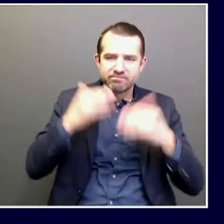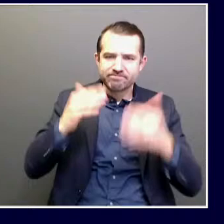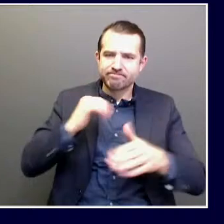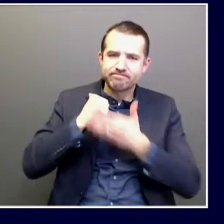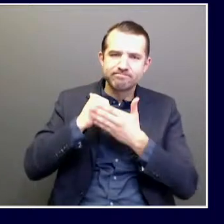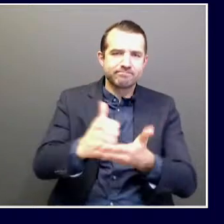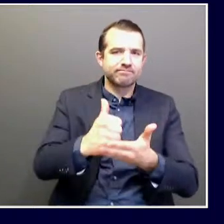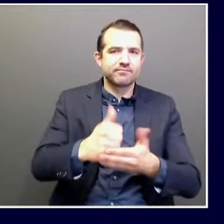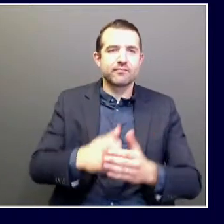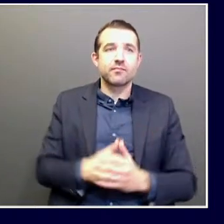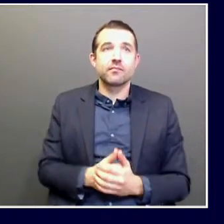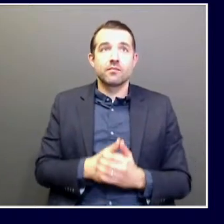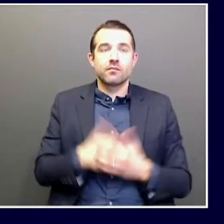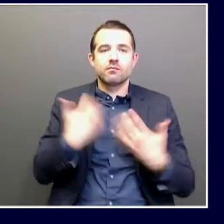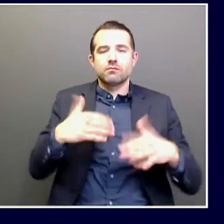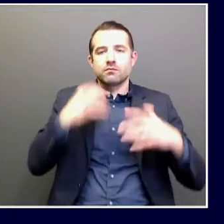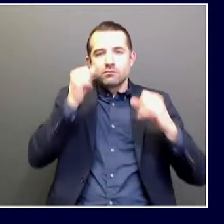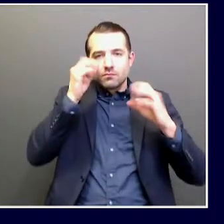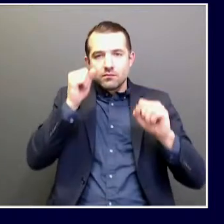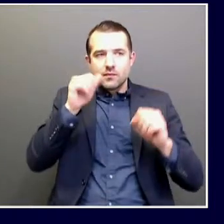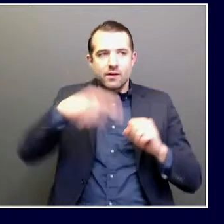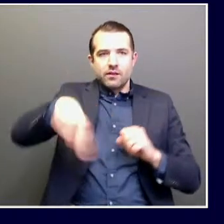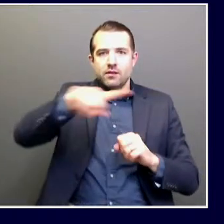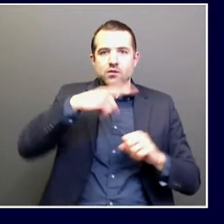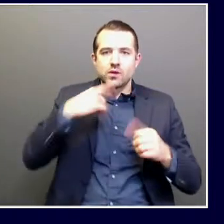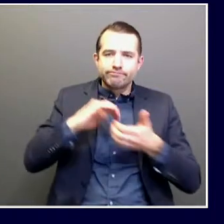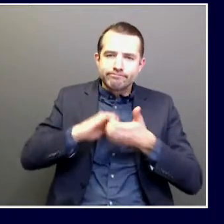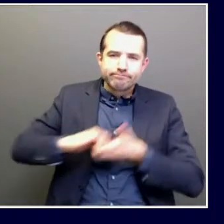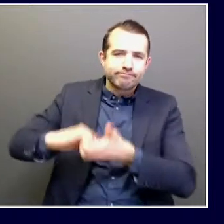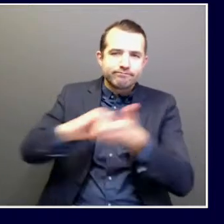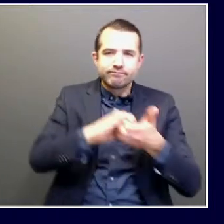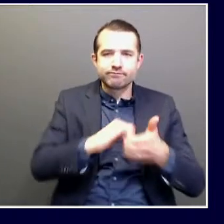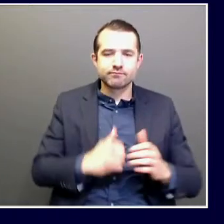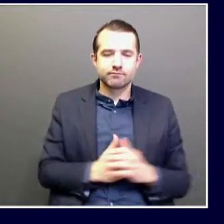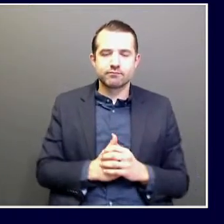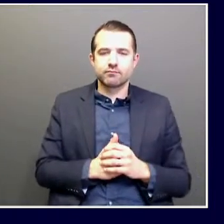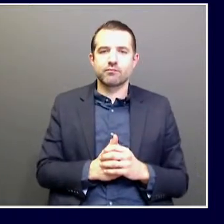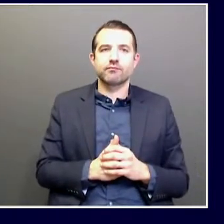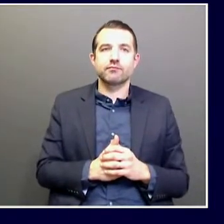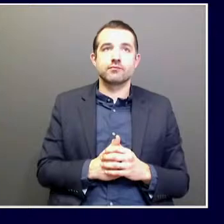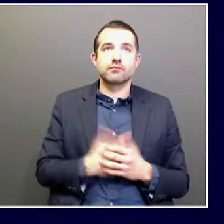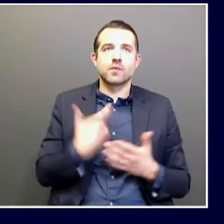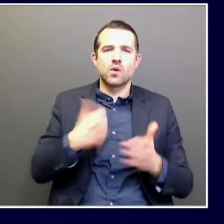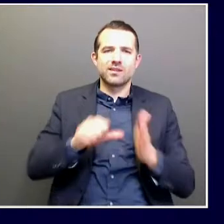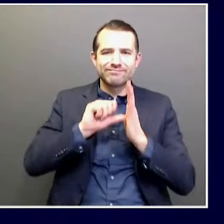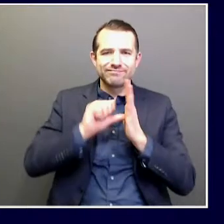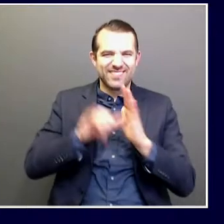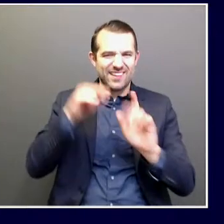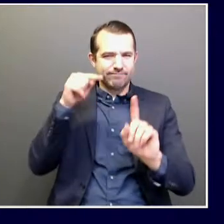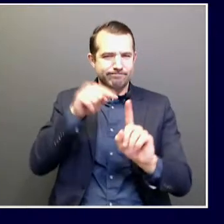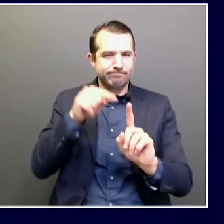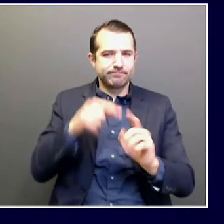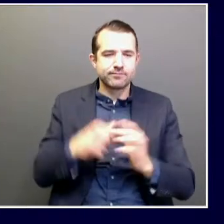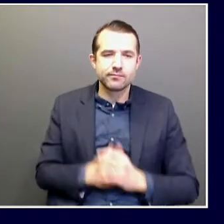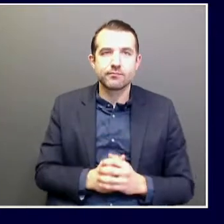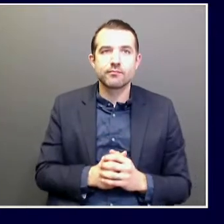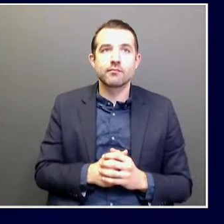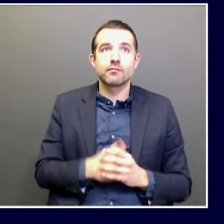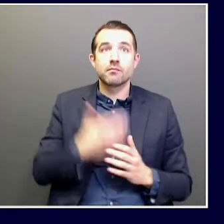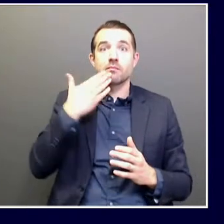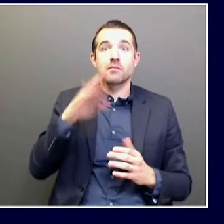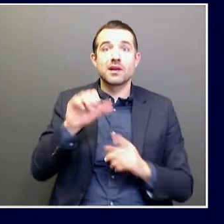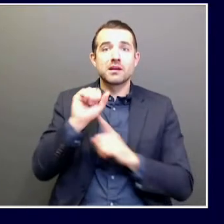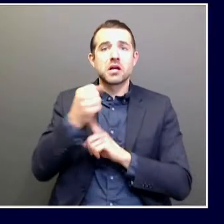was, I think, more epidemiologically, but I wanted to note that this has been an example of the ways in which even a bad situation can